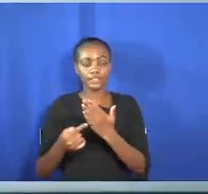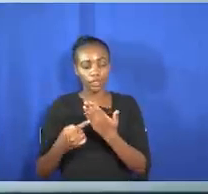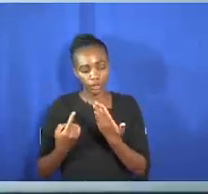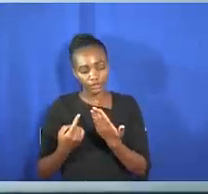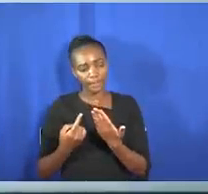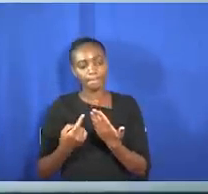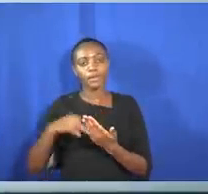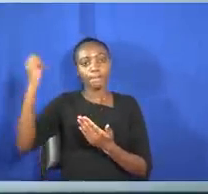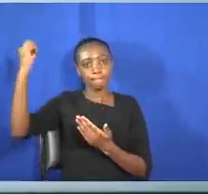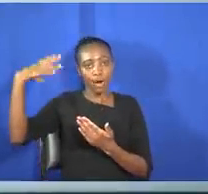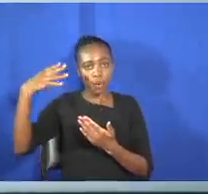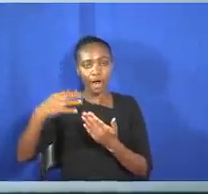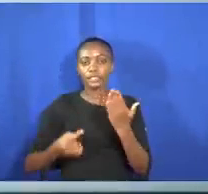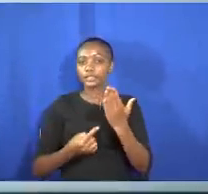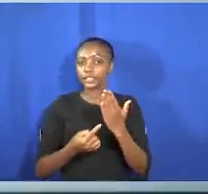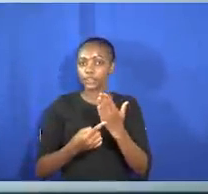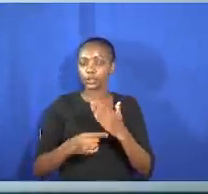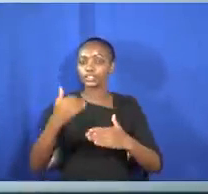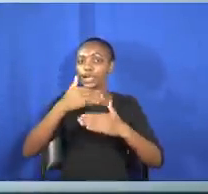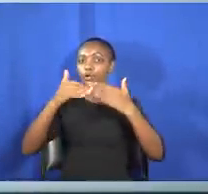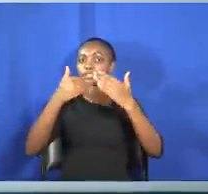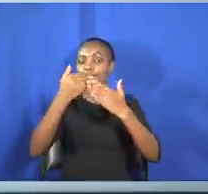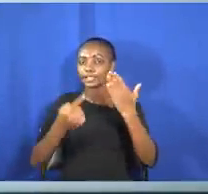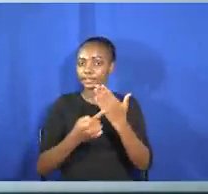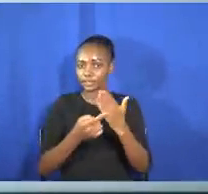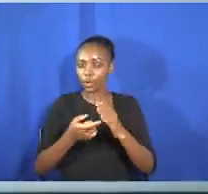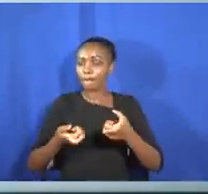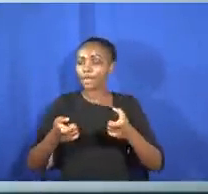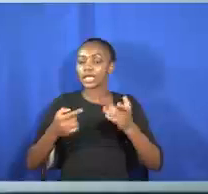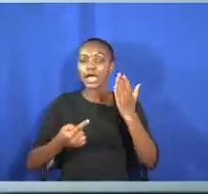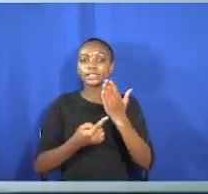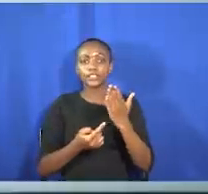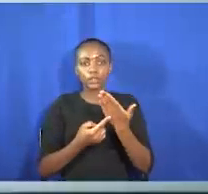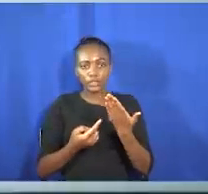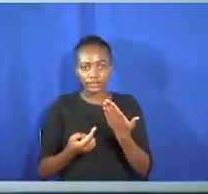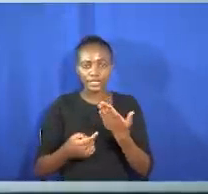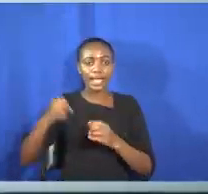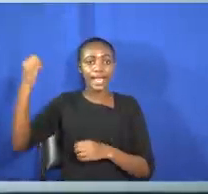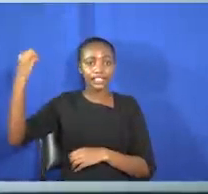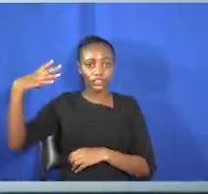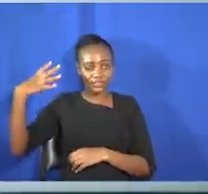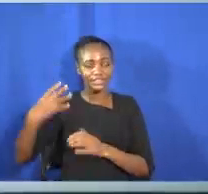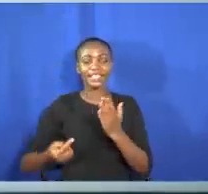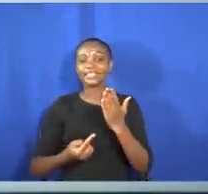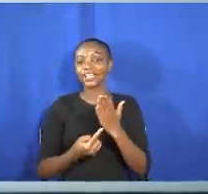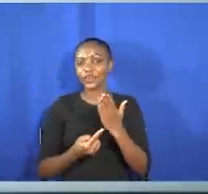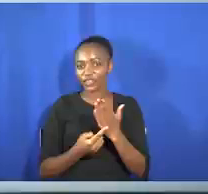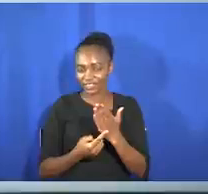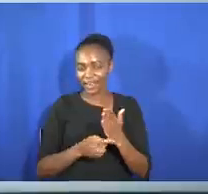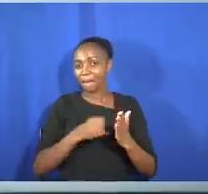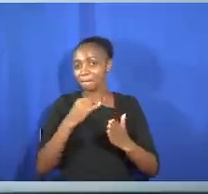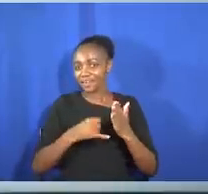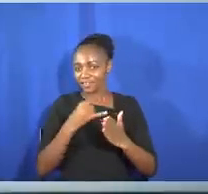technology, power and mechanics technology, construction technology, media technology,